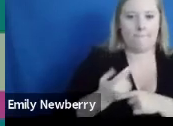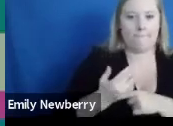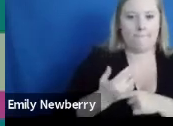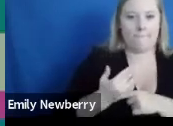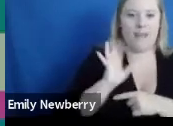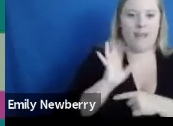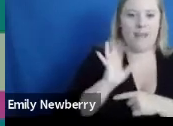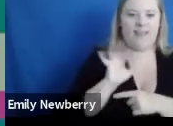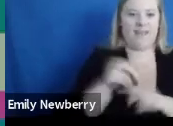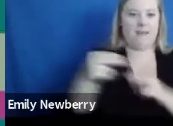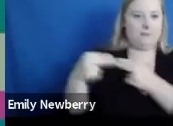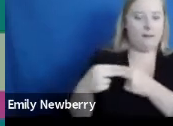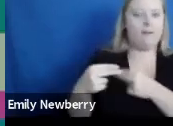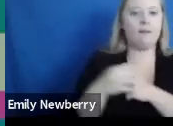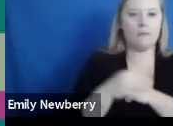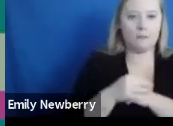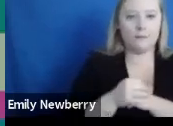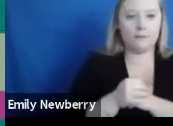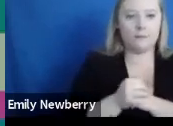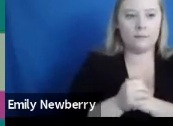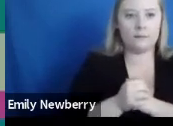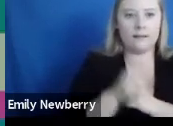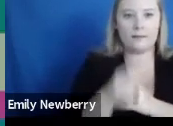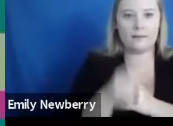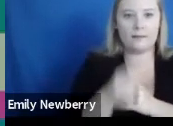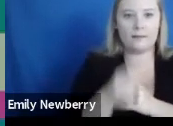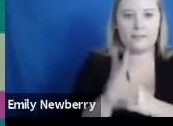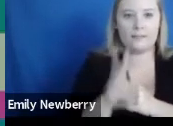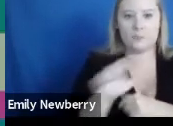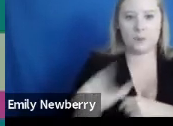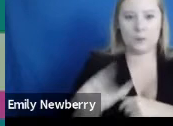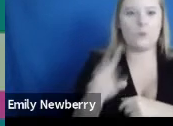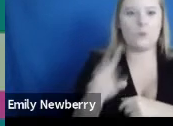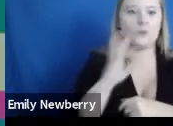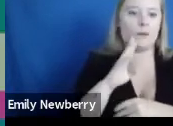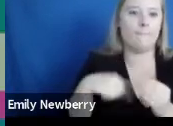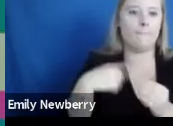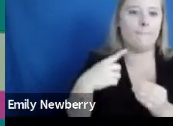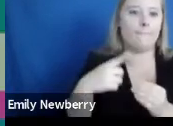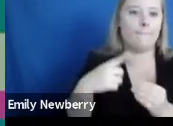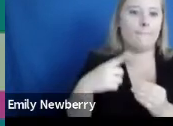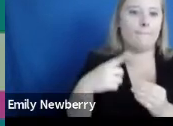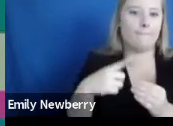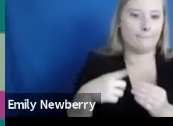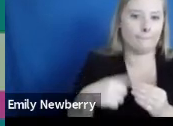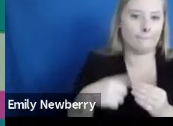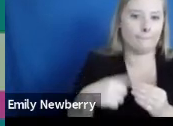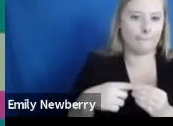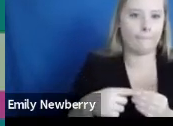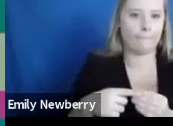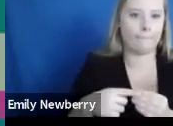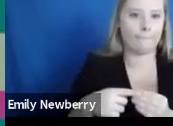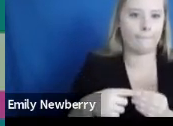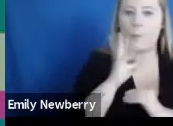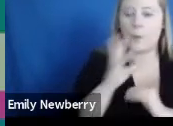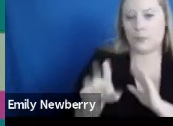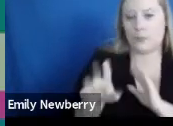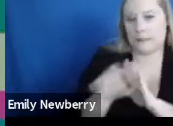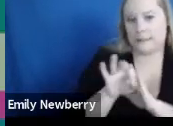slide, this is the well we're talking about, and indeed we did get some water samples out of there.